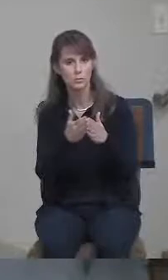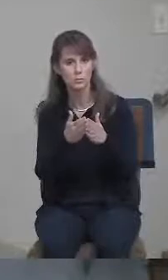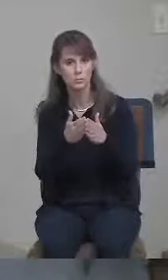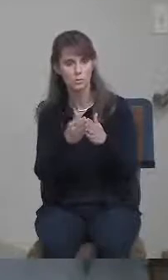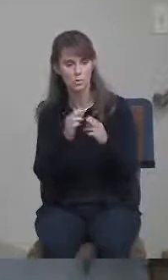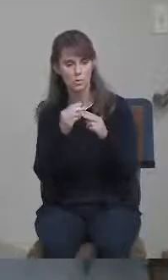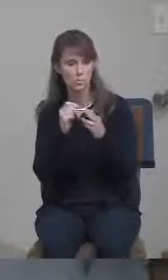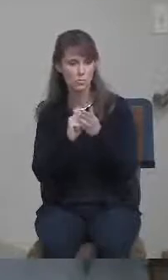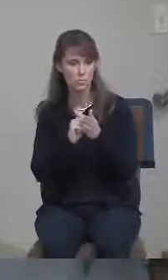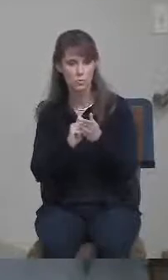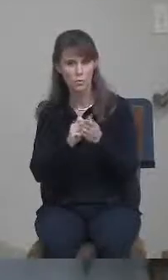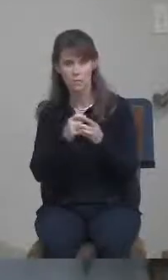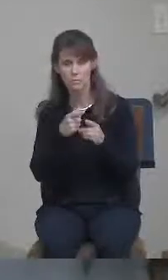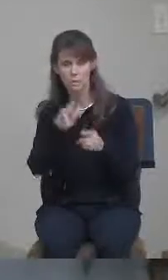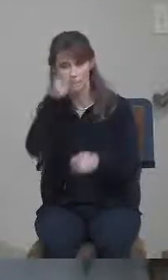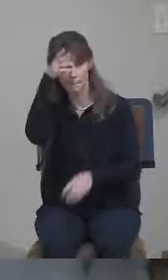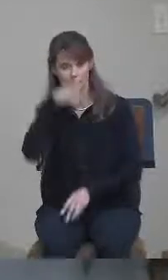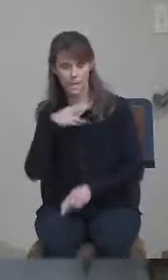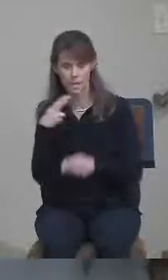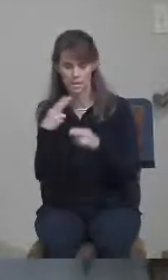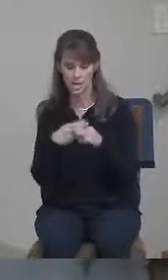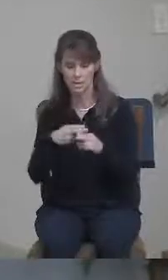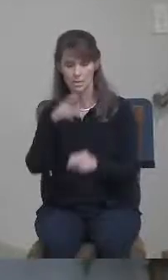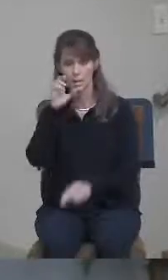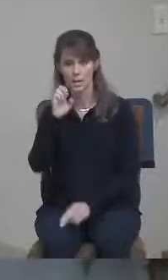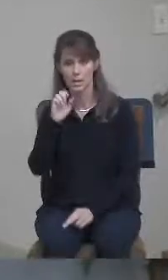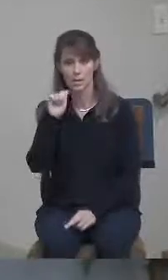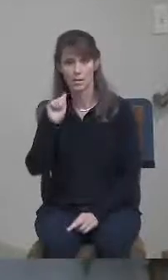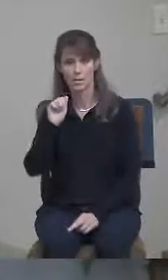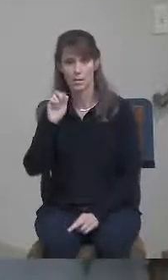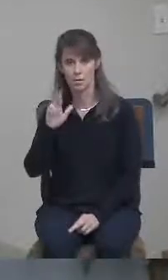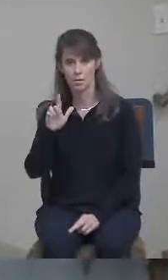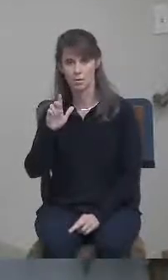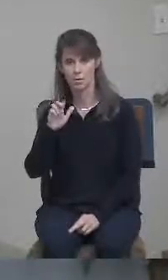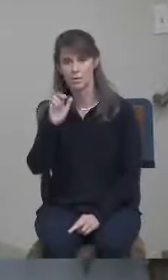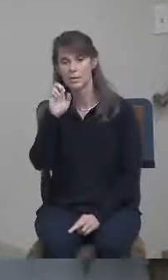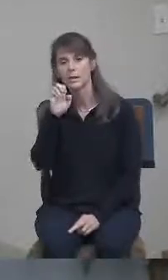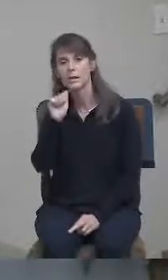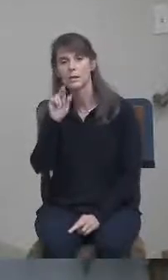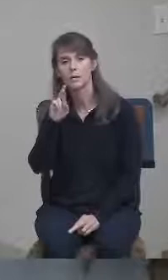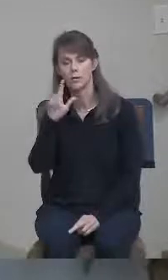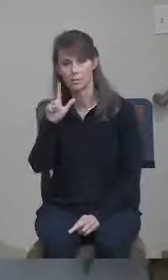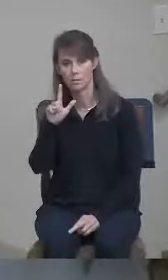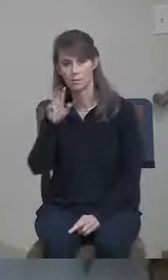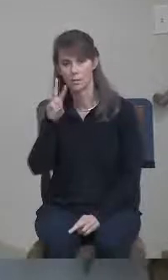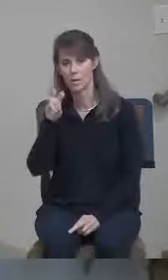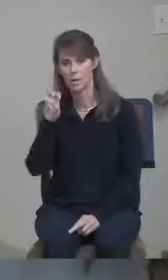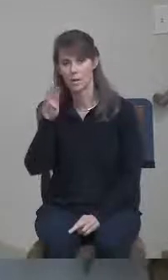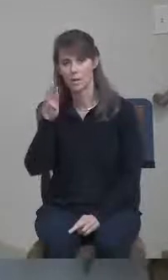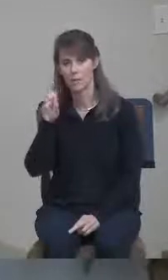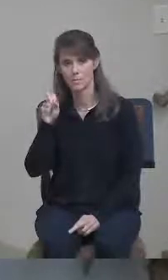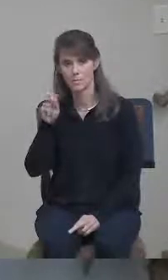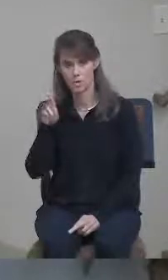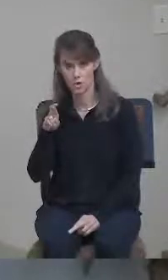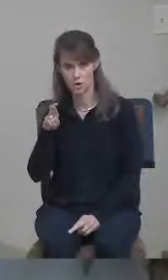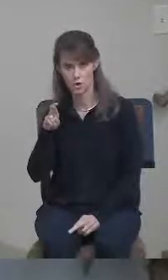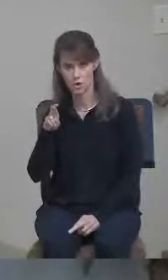a man by the name of Earl West. Earl was born in 1920 and lived to